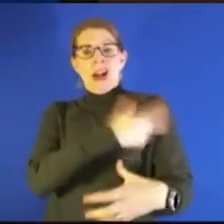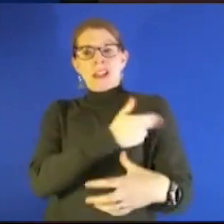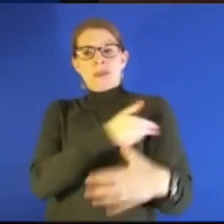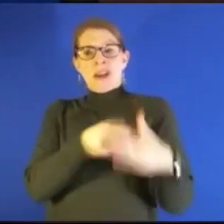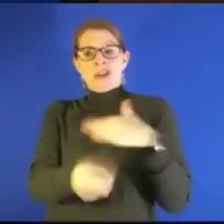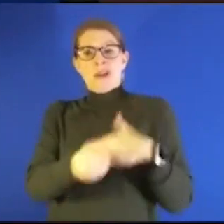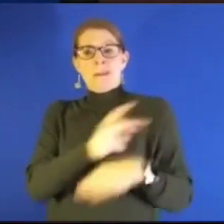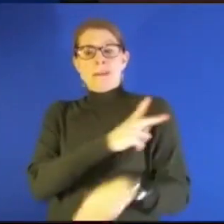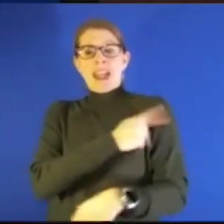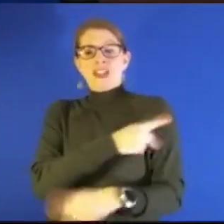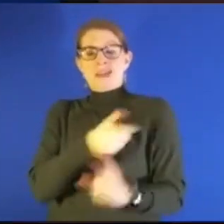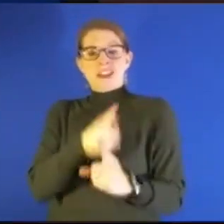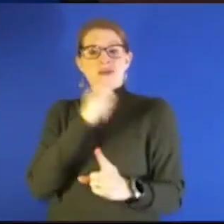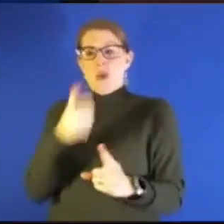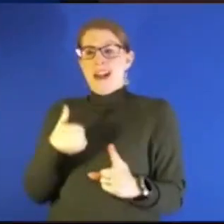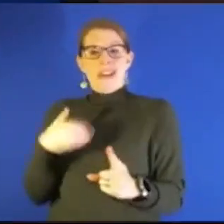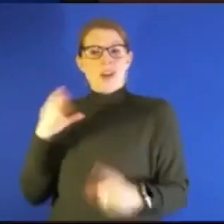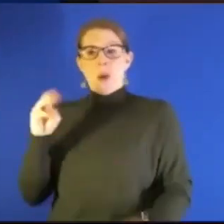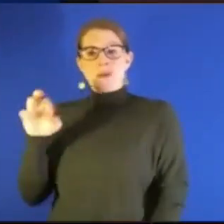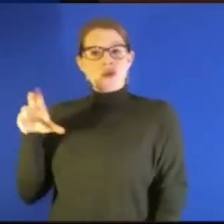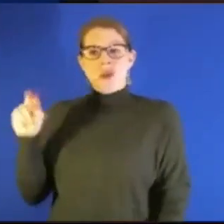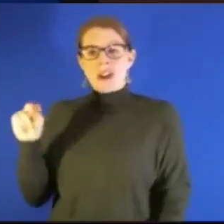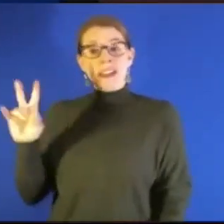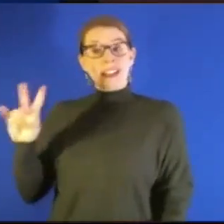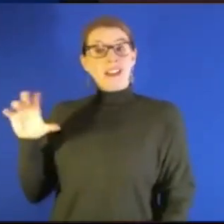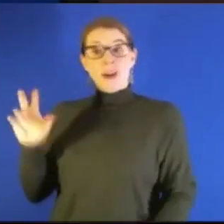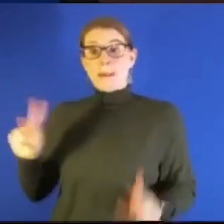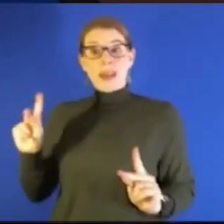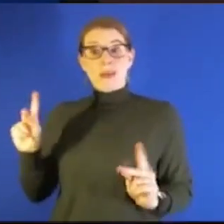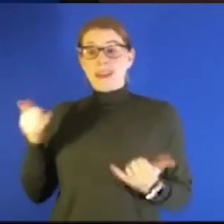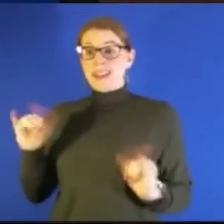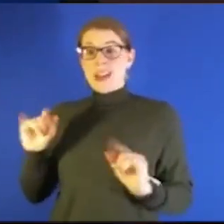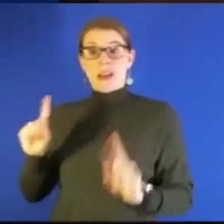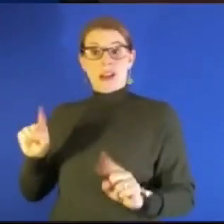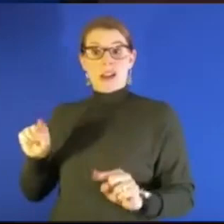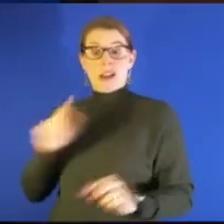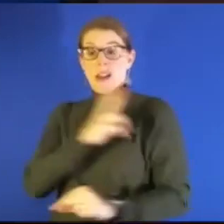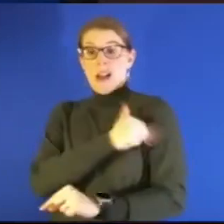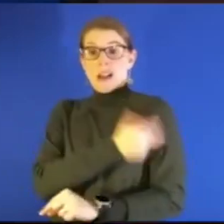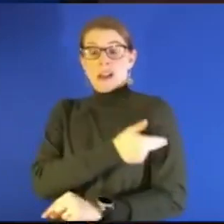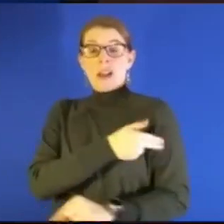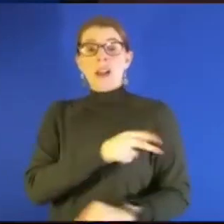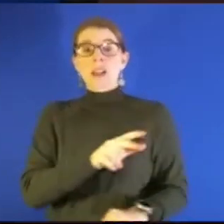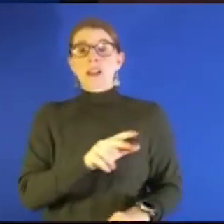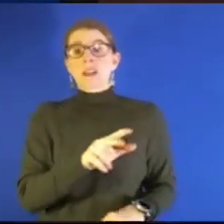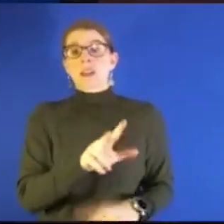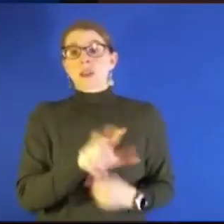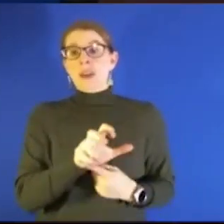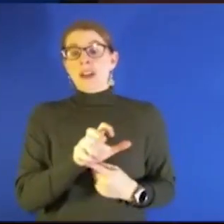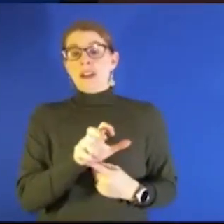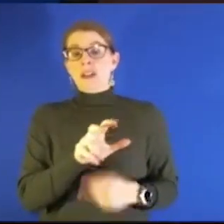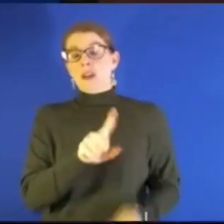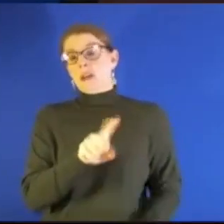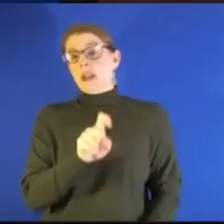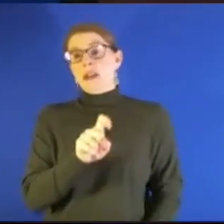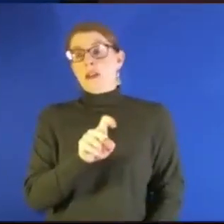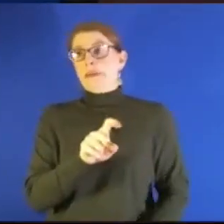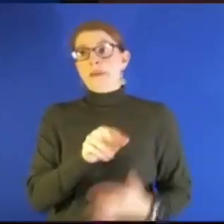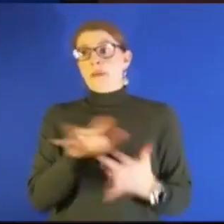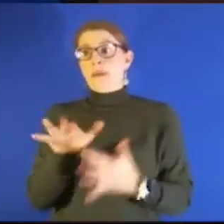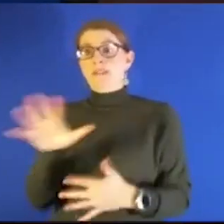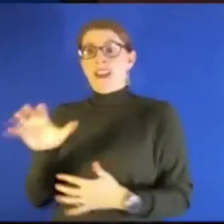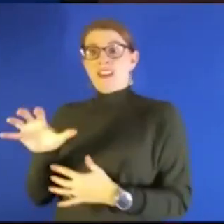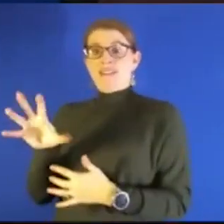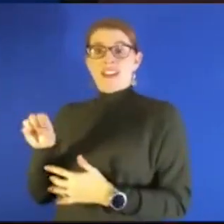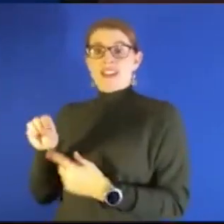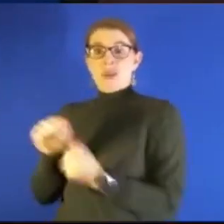still had 700 people in the hospital, and we may have 163 of them with Omicron, but that leaves the other 450 or 550, whatever, without. Are